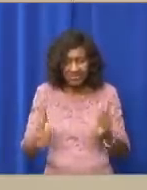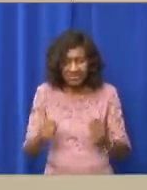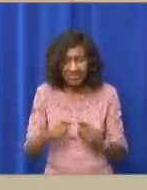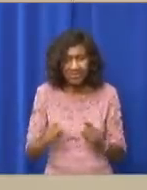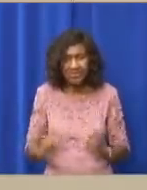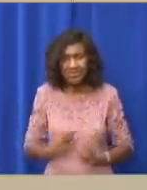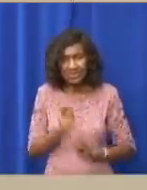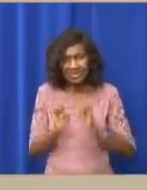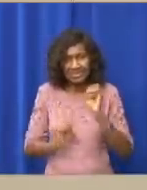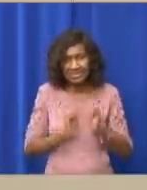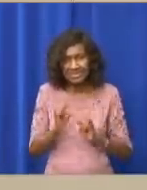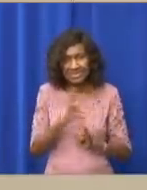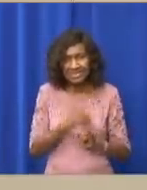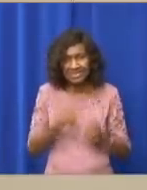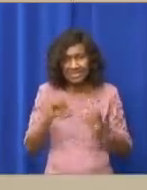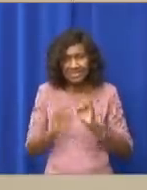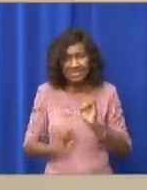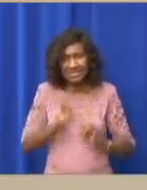beaches.